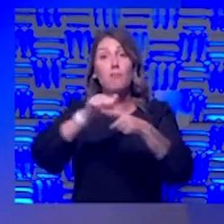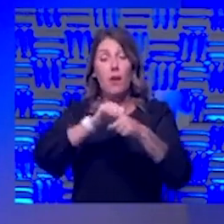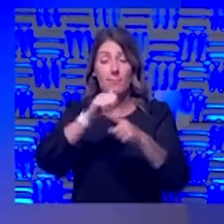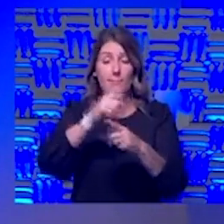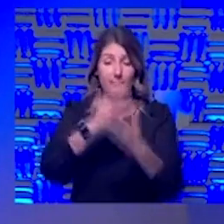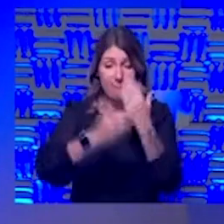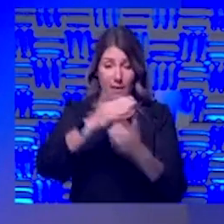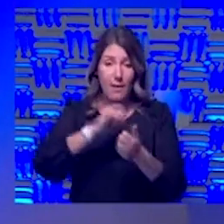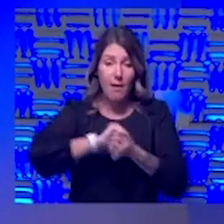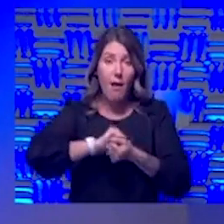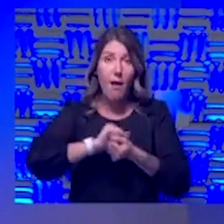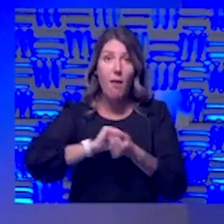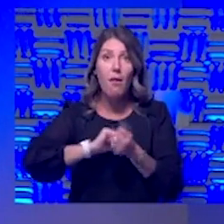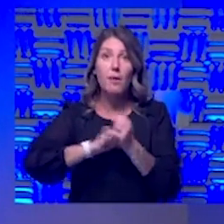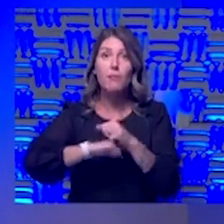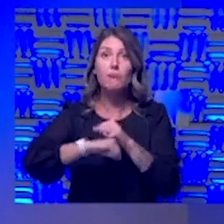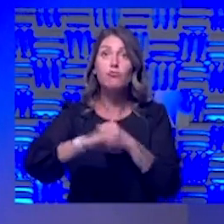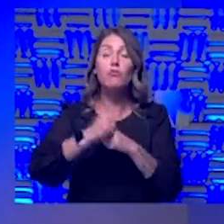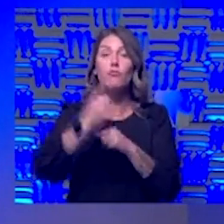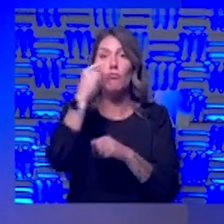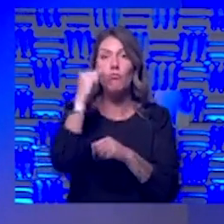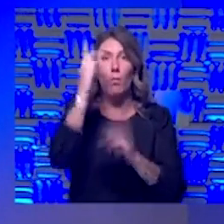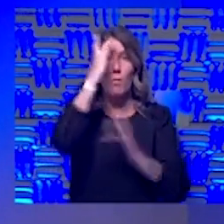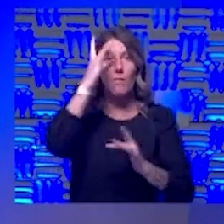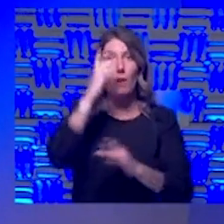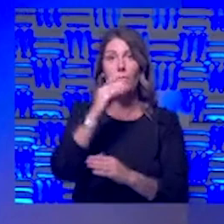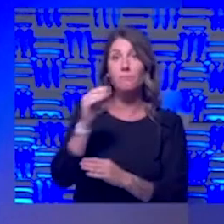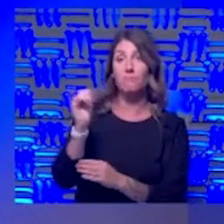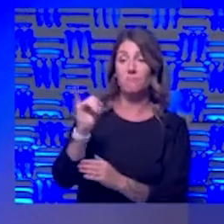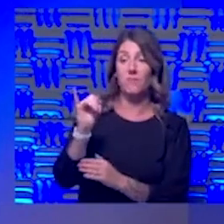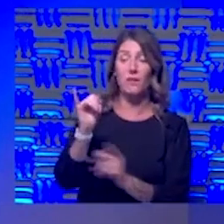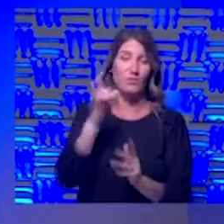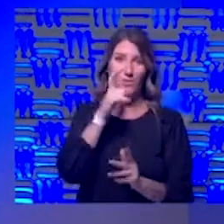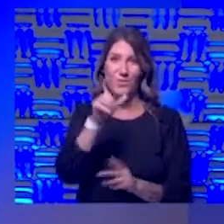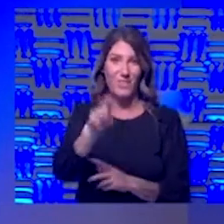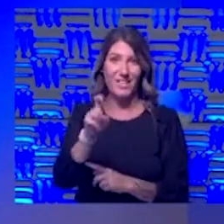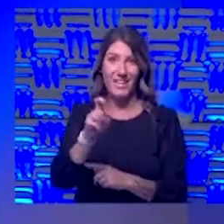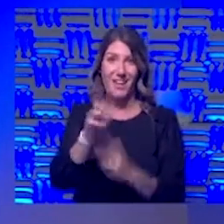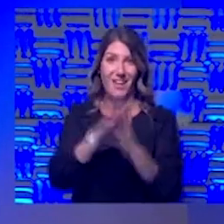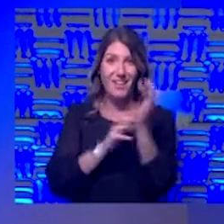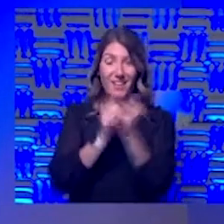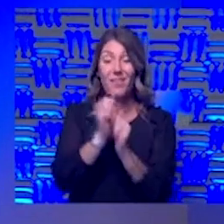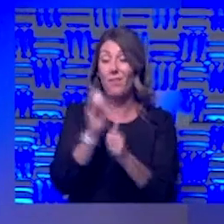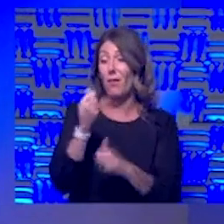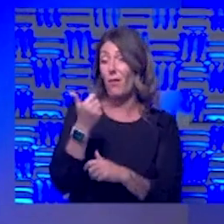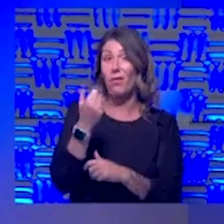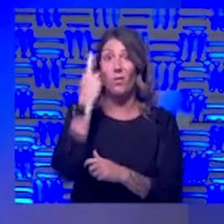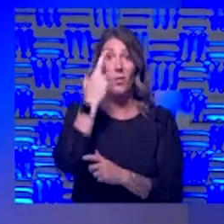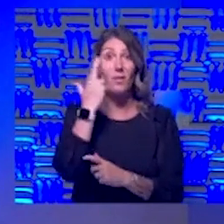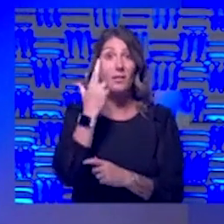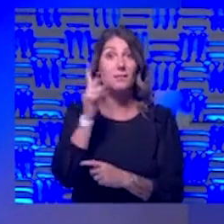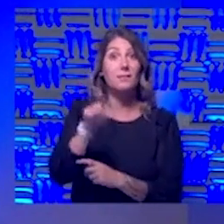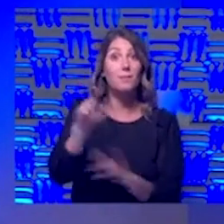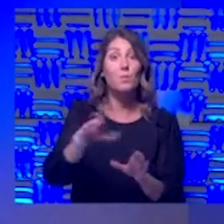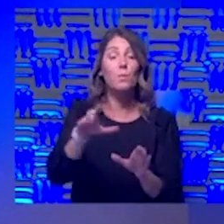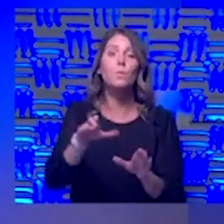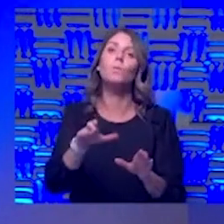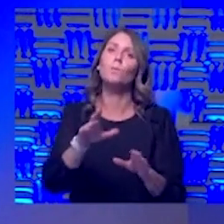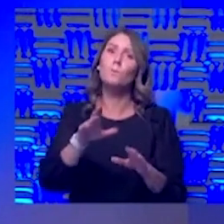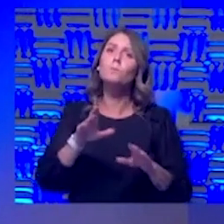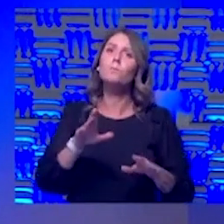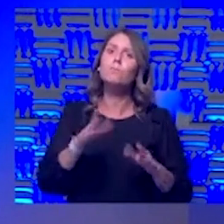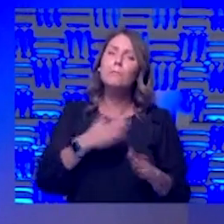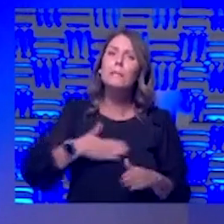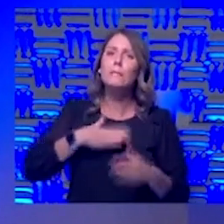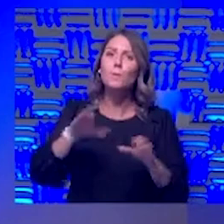specifically for the topic of the virus and the infection, I don't think you need gloves. If there are other reasons you need to be doing in the restaurant, certainly be doing that. But